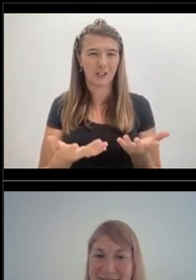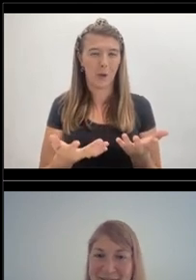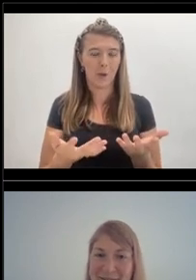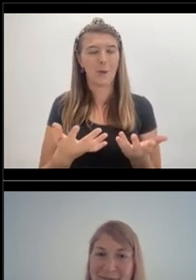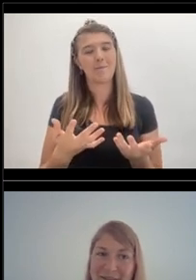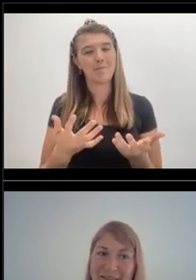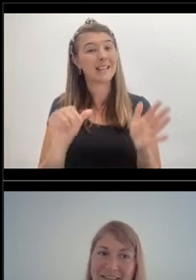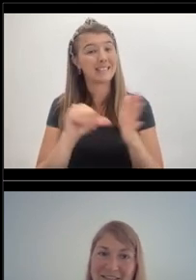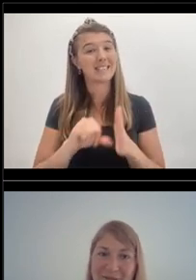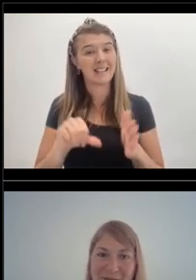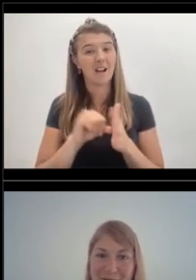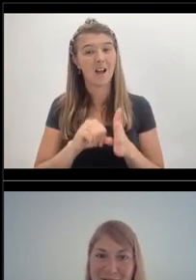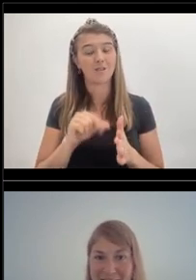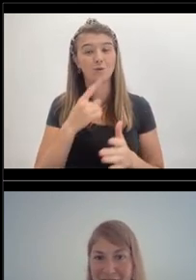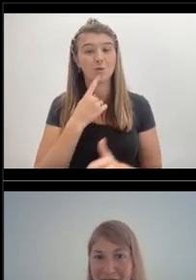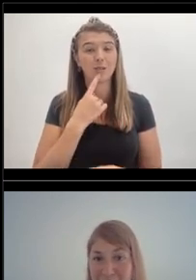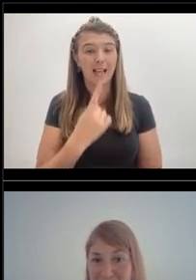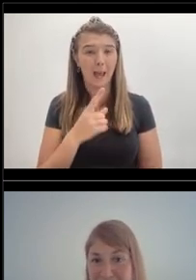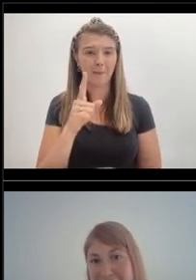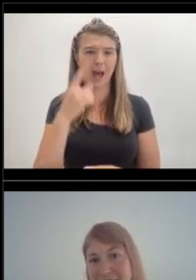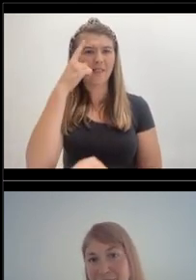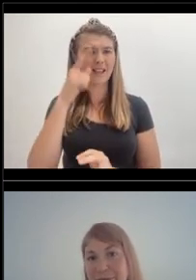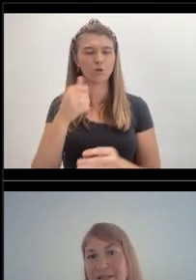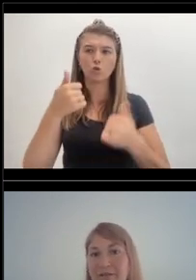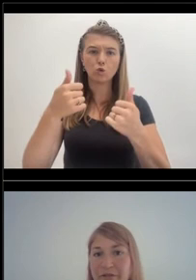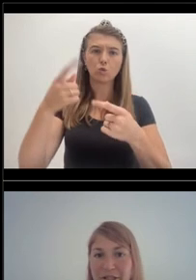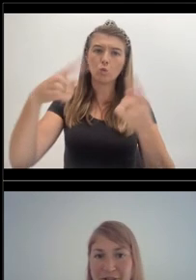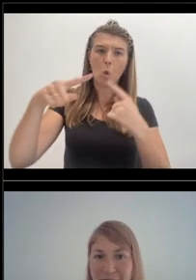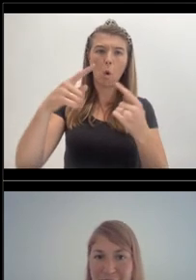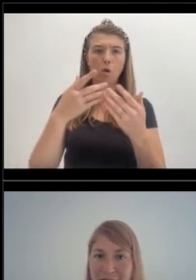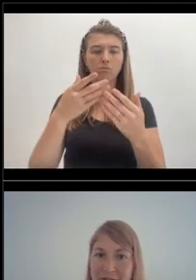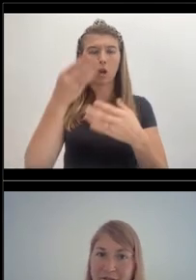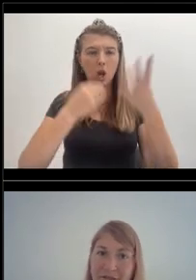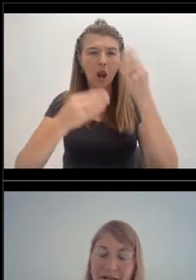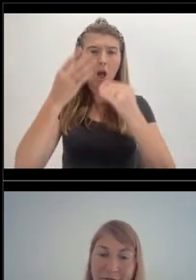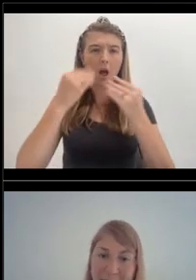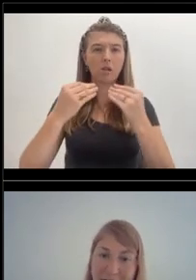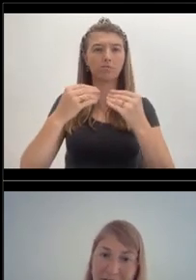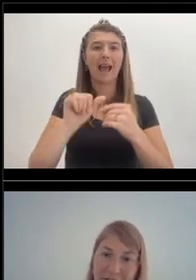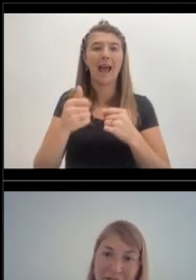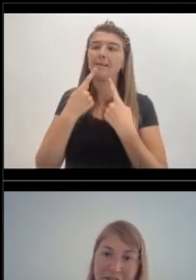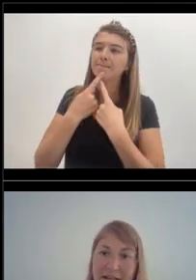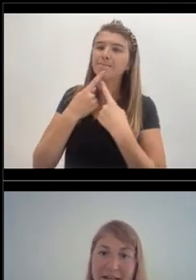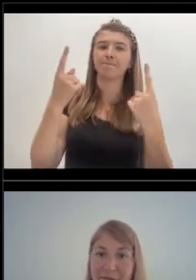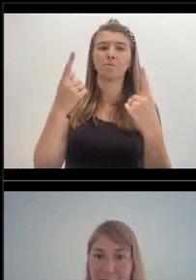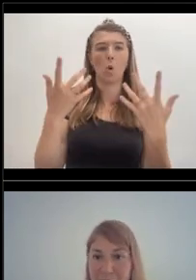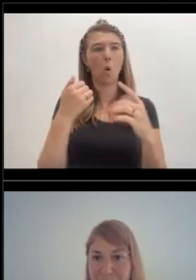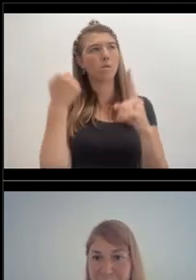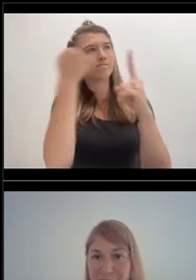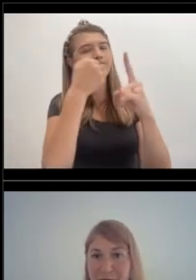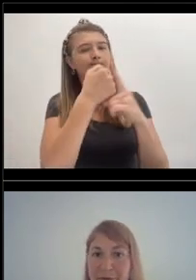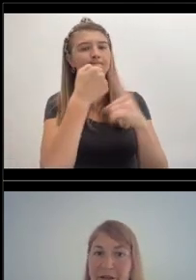it's difficult to say, but I think it's good to get informed and to make your voice heard to the government and in any